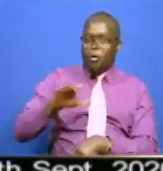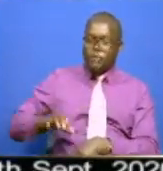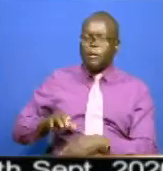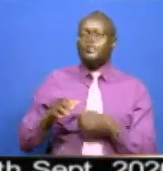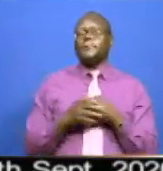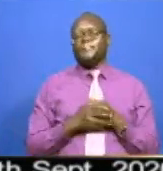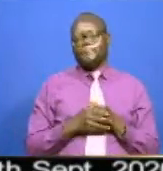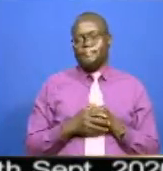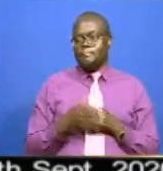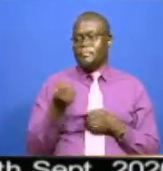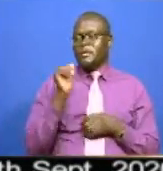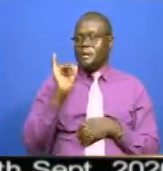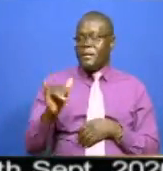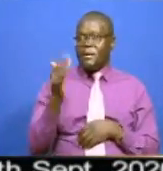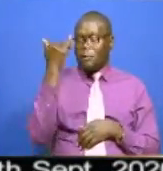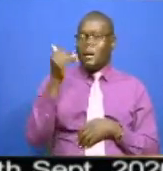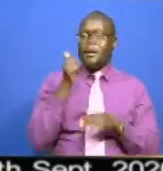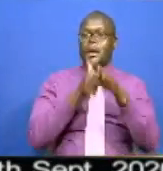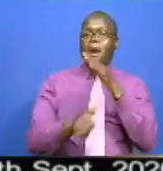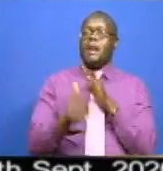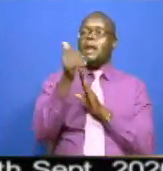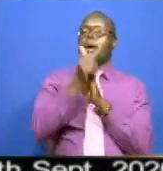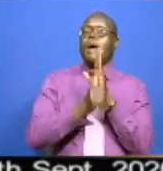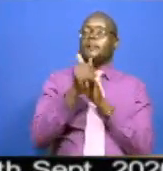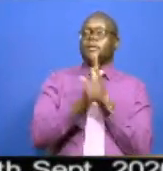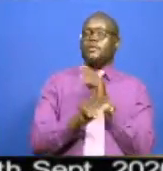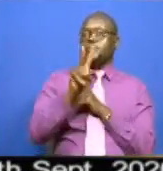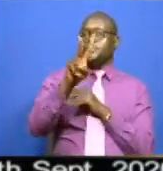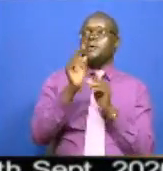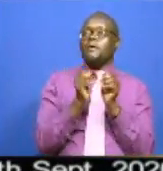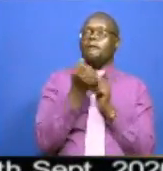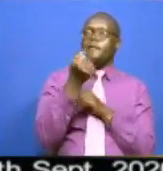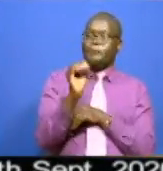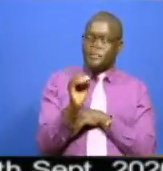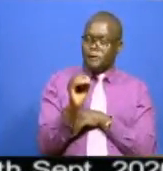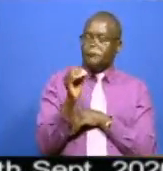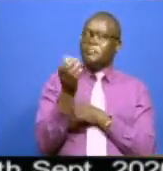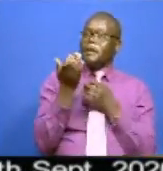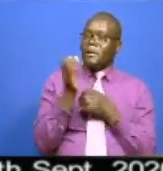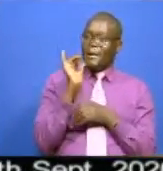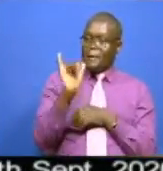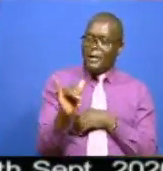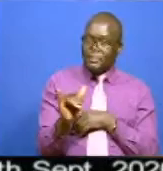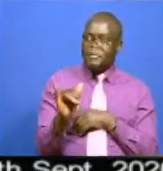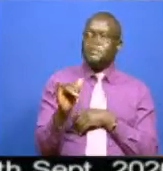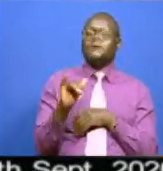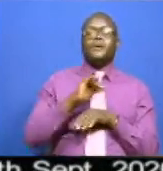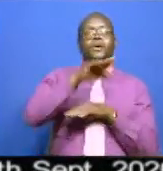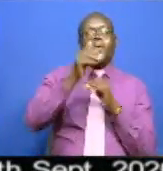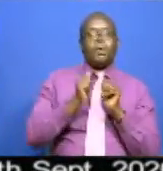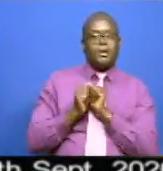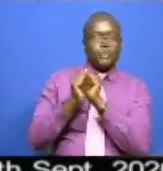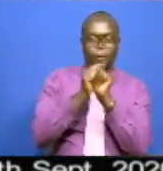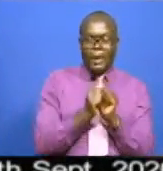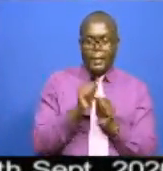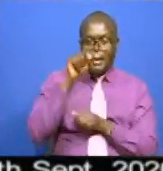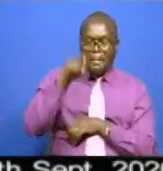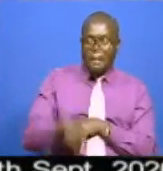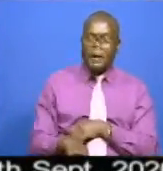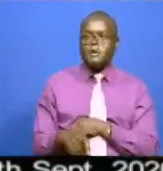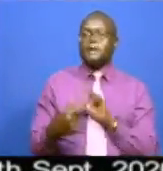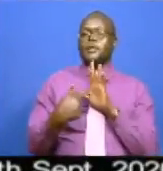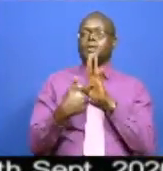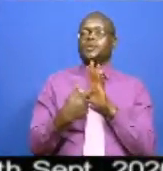bodies, so that, because under Article 250, it is required that the collectivity should reflect